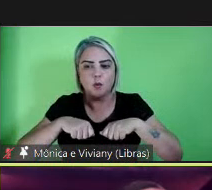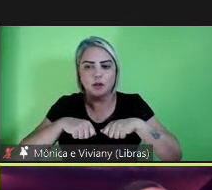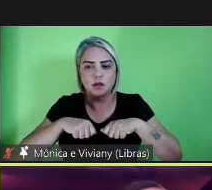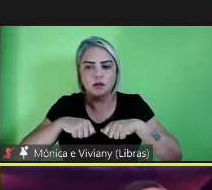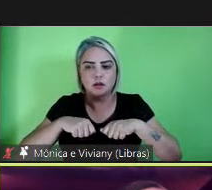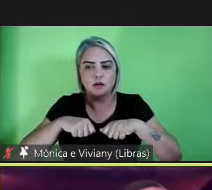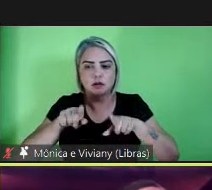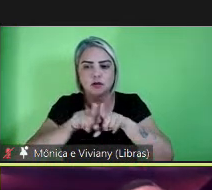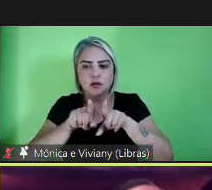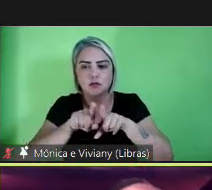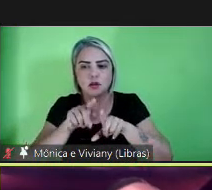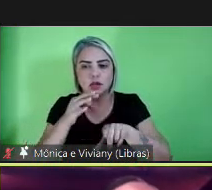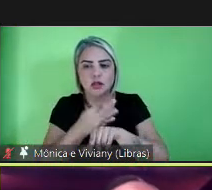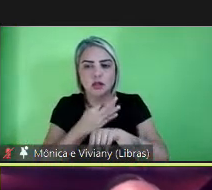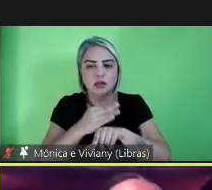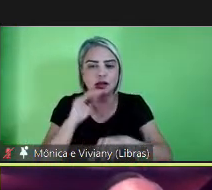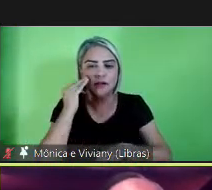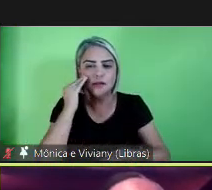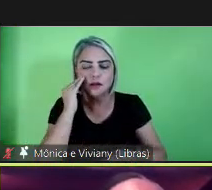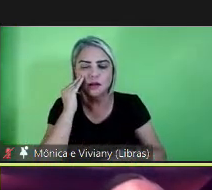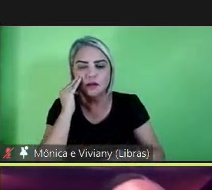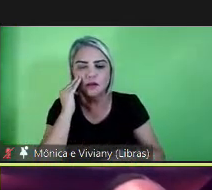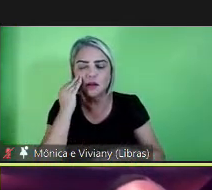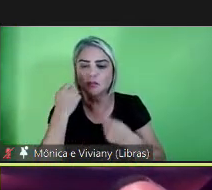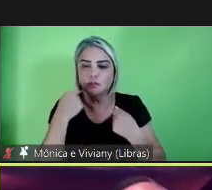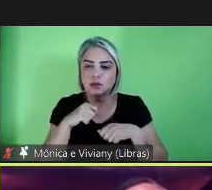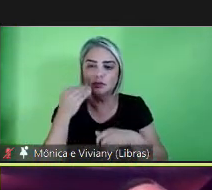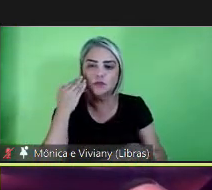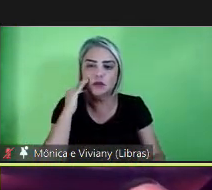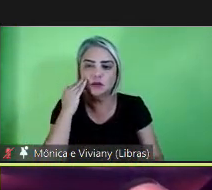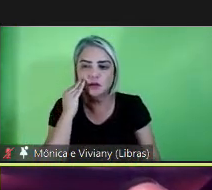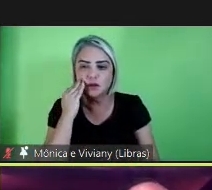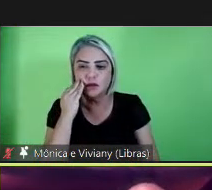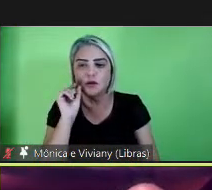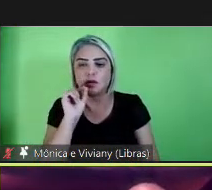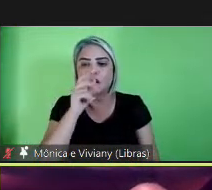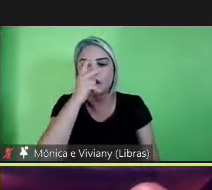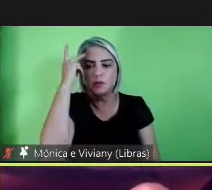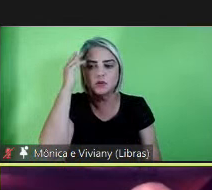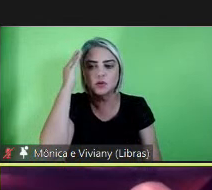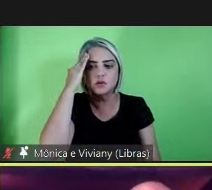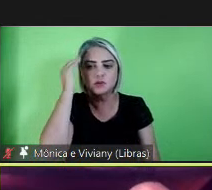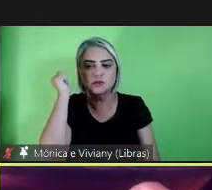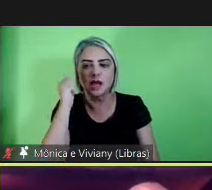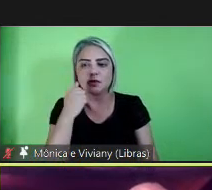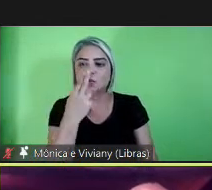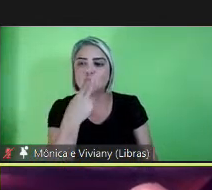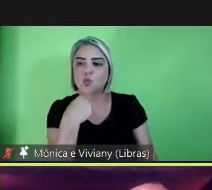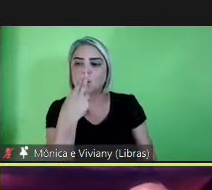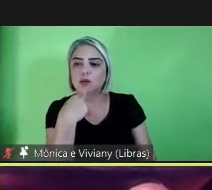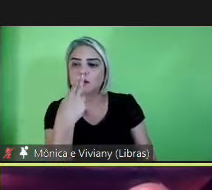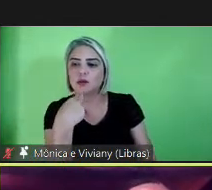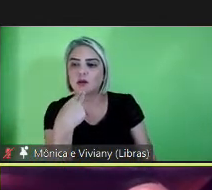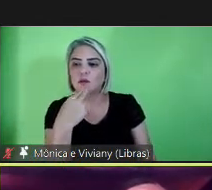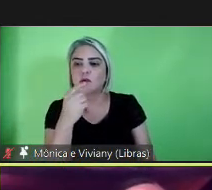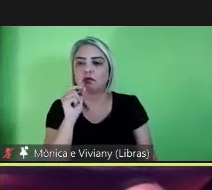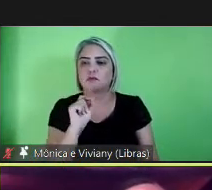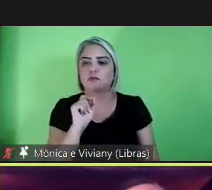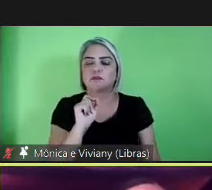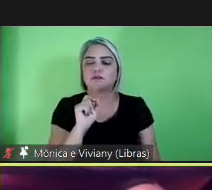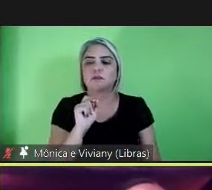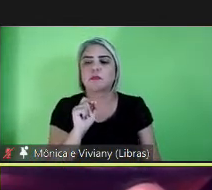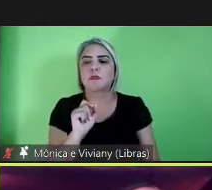aim to understand what the person knows about nutrition. So that is where we can meet them from the